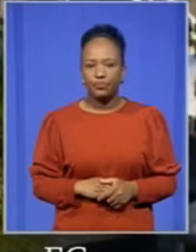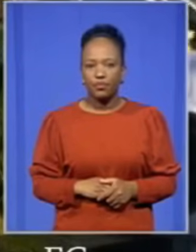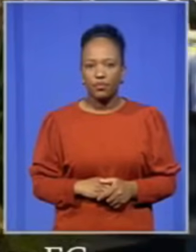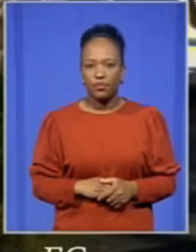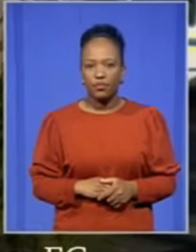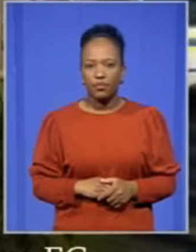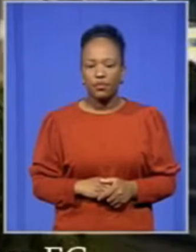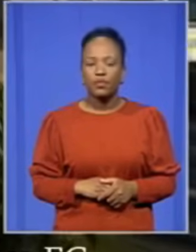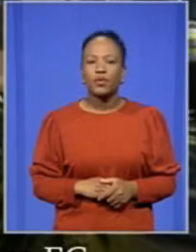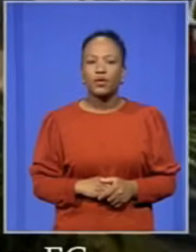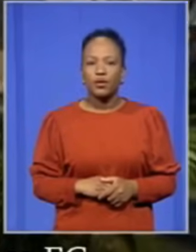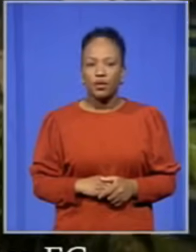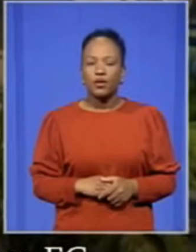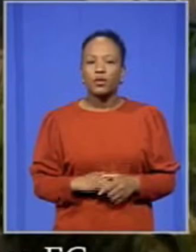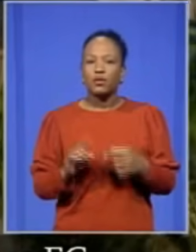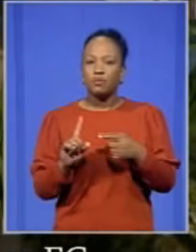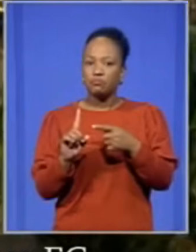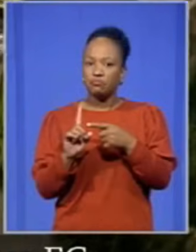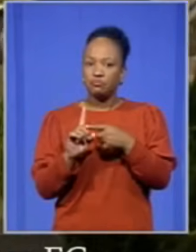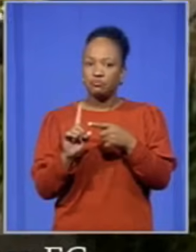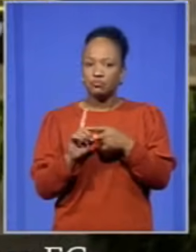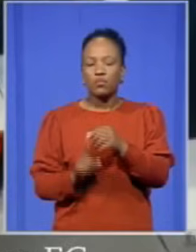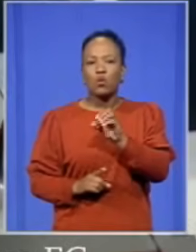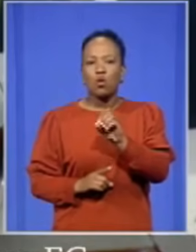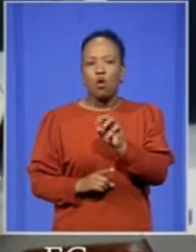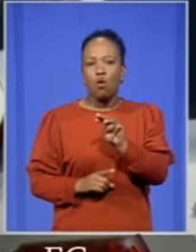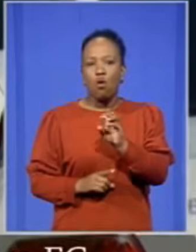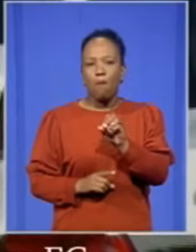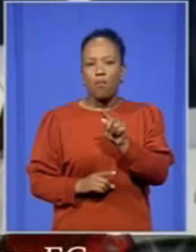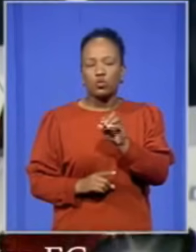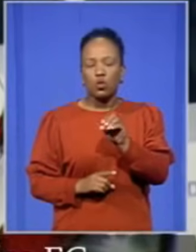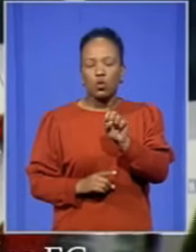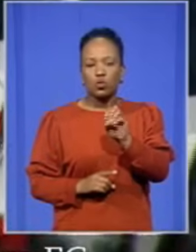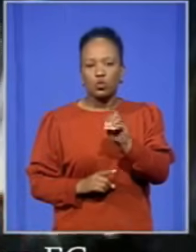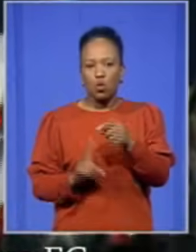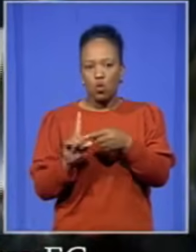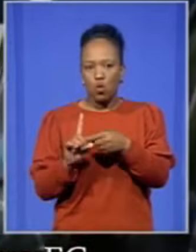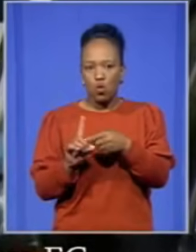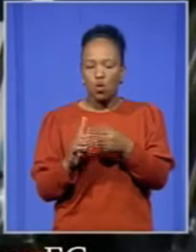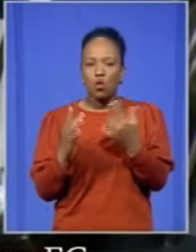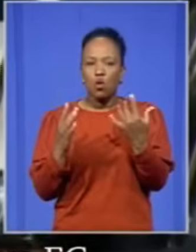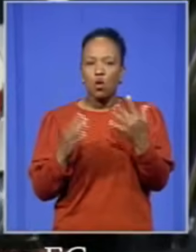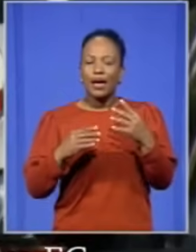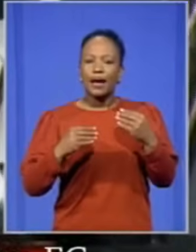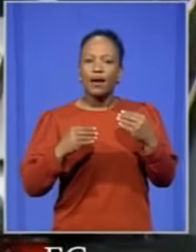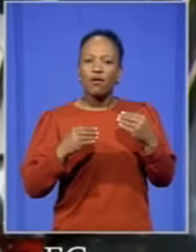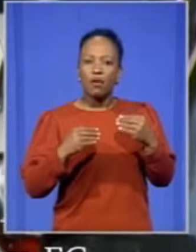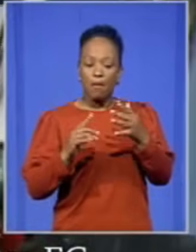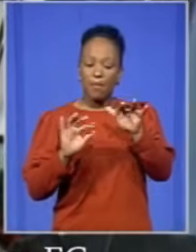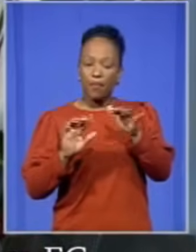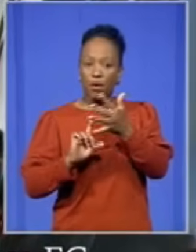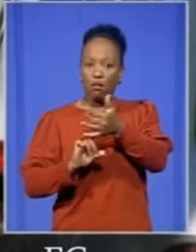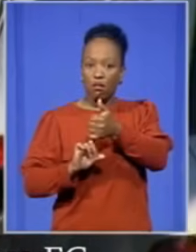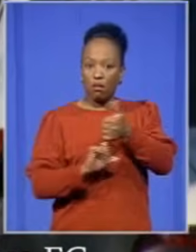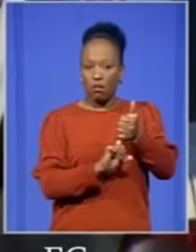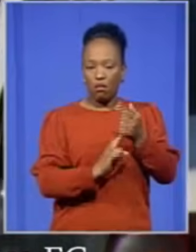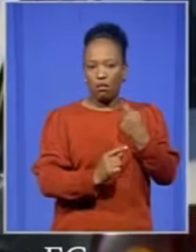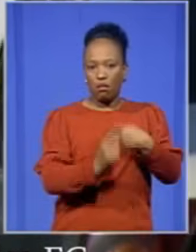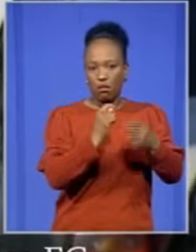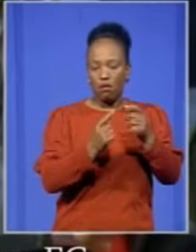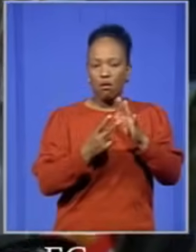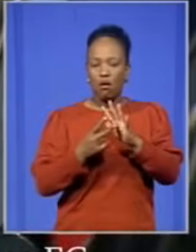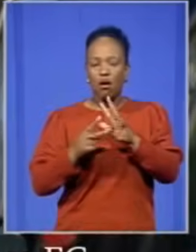Ene ya re go sale gale Motoso a se bone molato mo dikgetsing tsa kgwebisano ya batho petelelo ga mmogo le